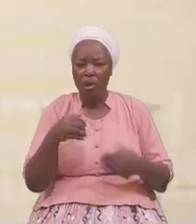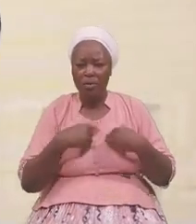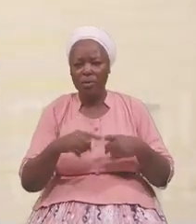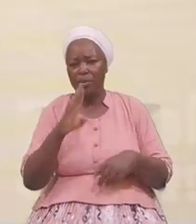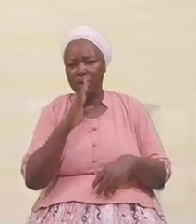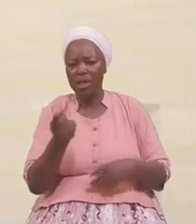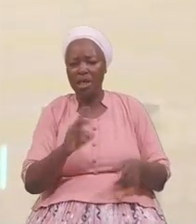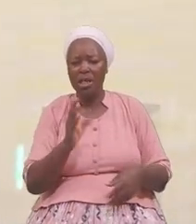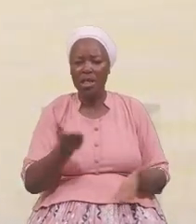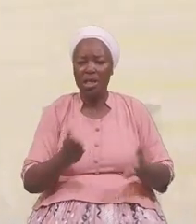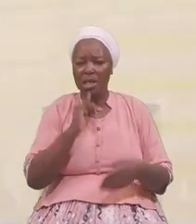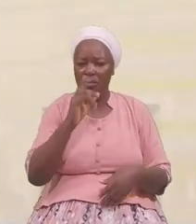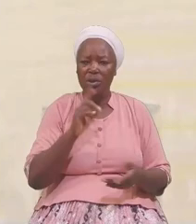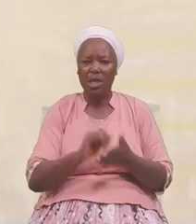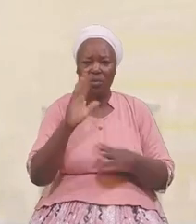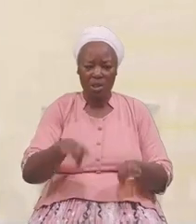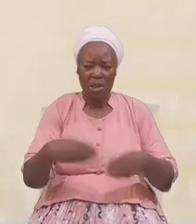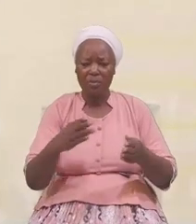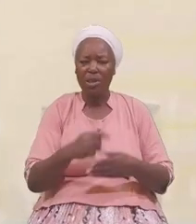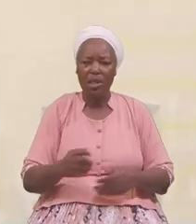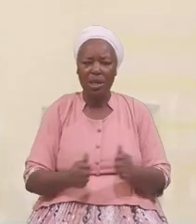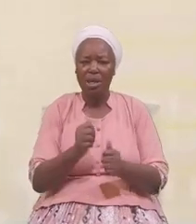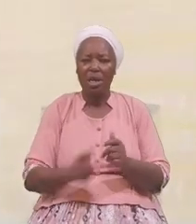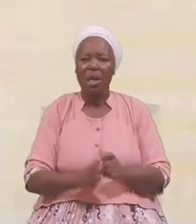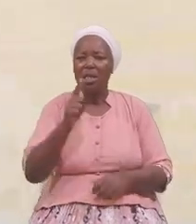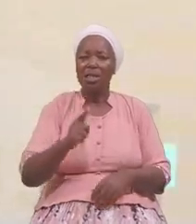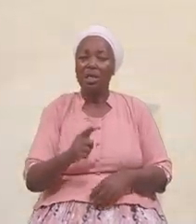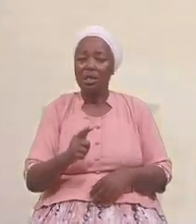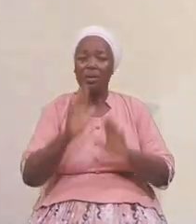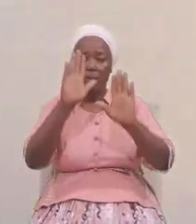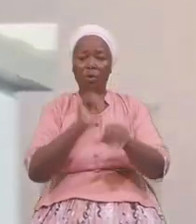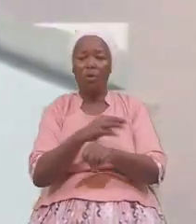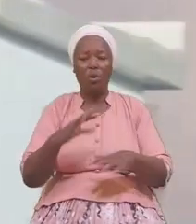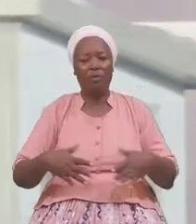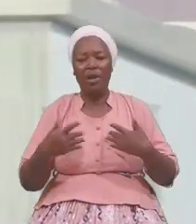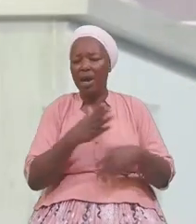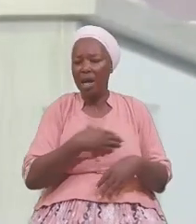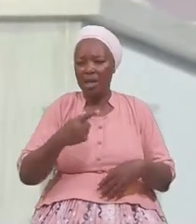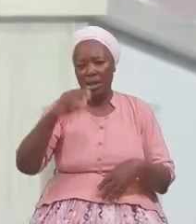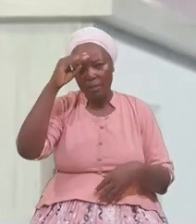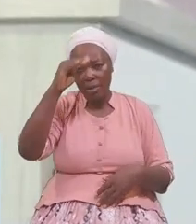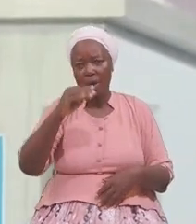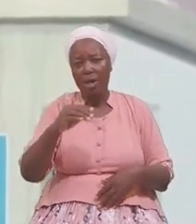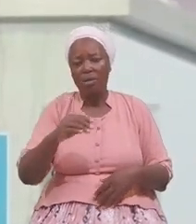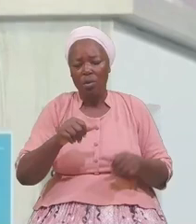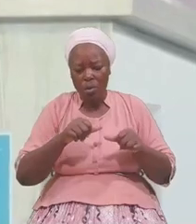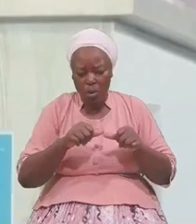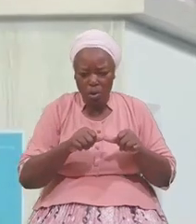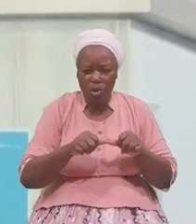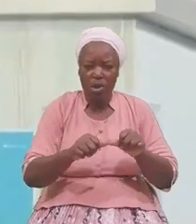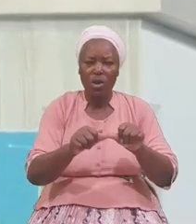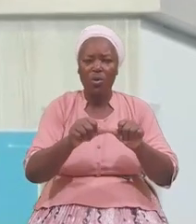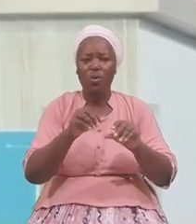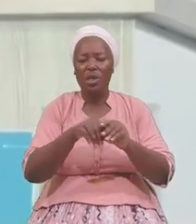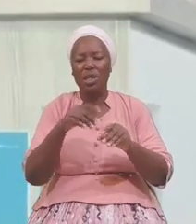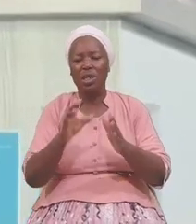one that will give you the greatest miracle of life. And the man persevered in the